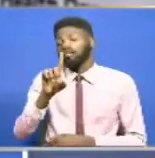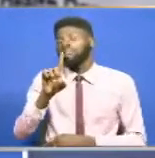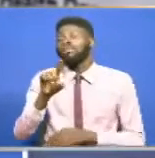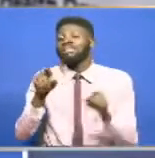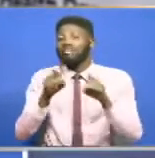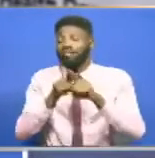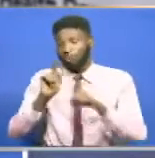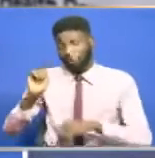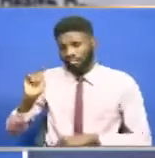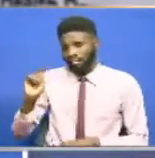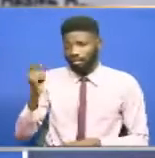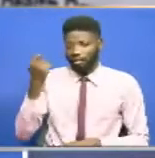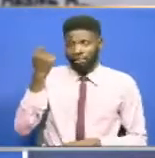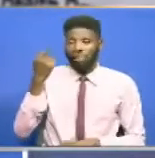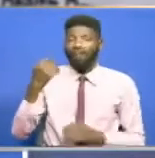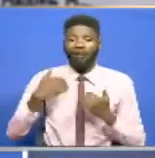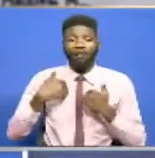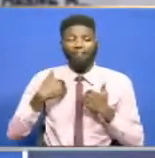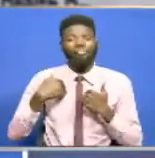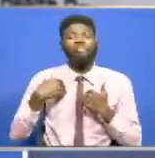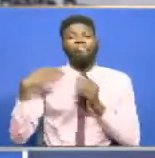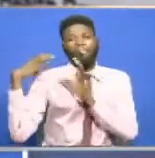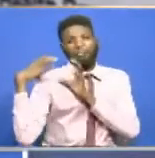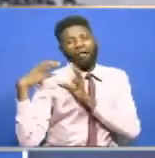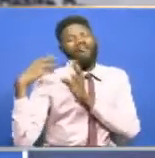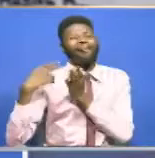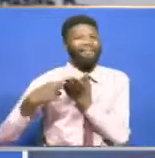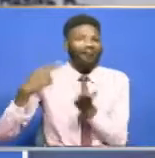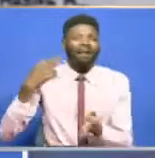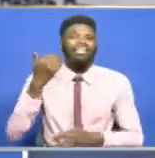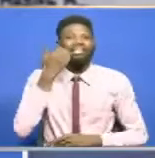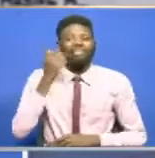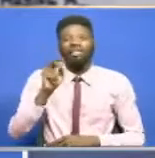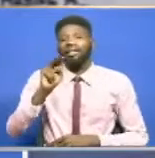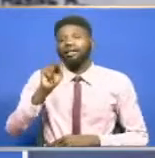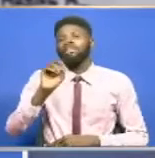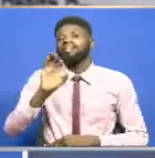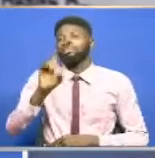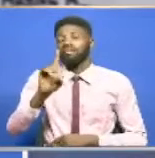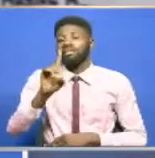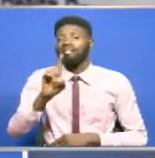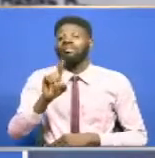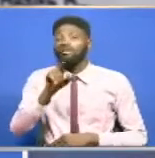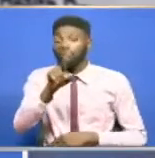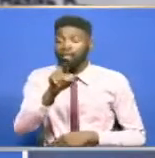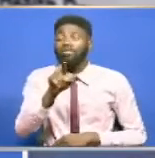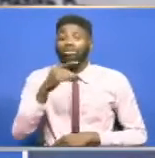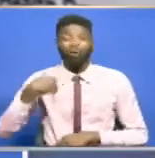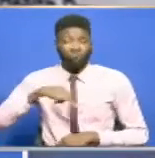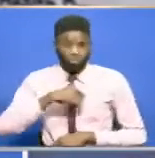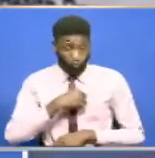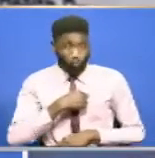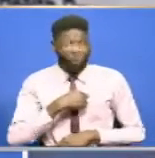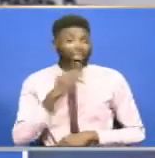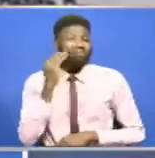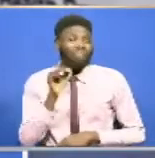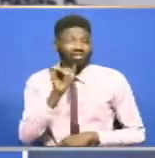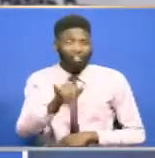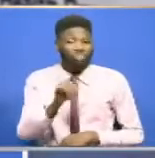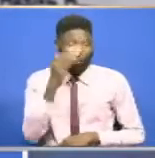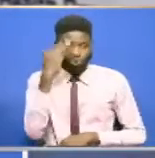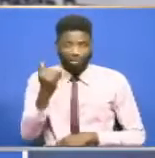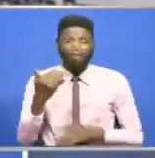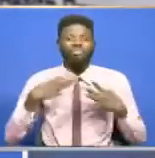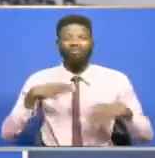having a high burden of non-communicable disease. And the reason why we are having this is because of the neglect and the lack